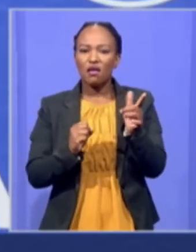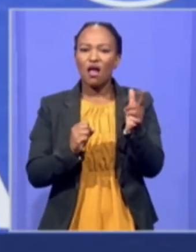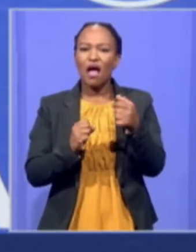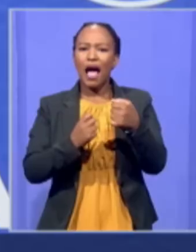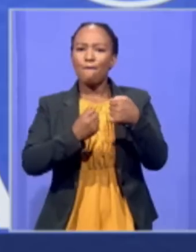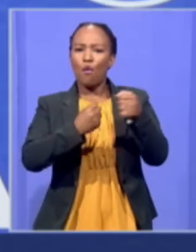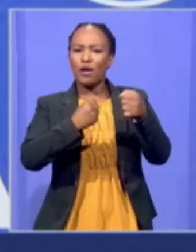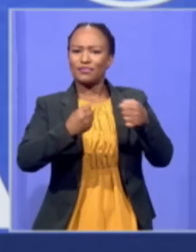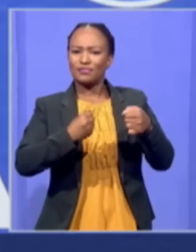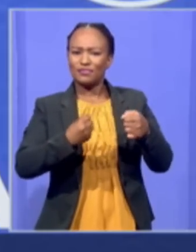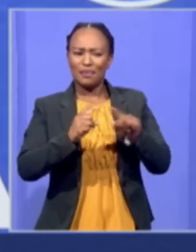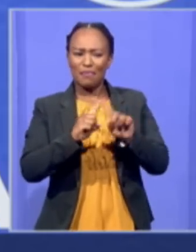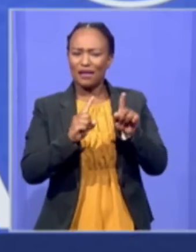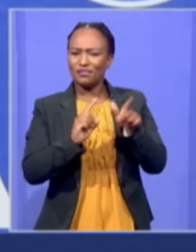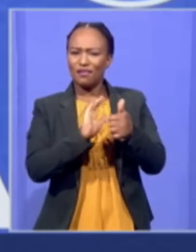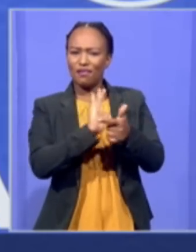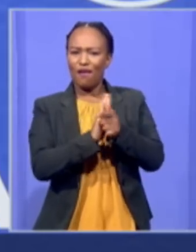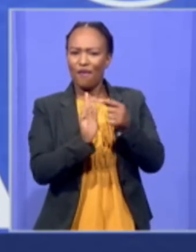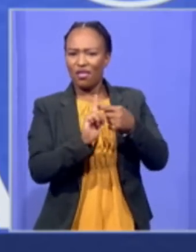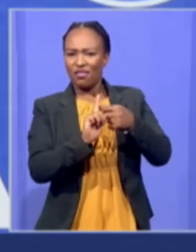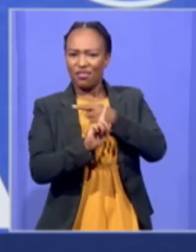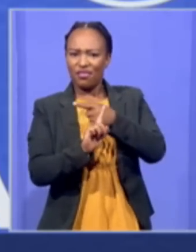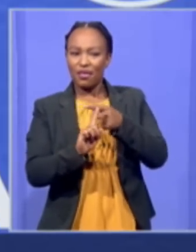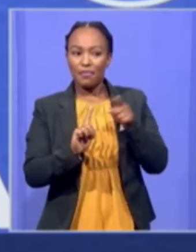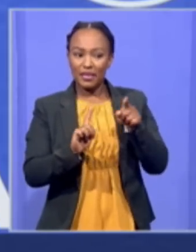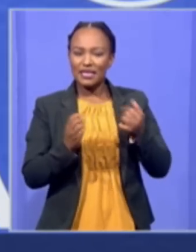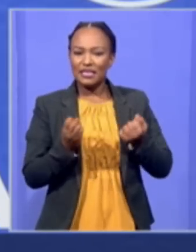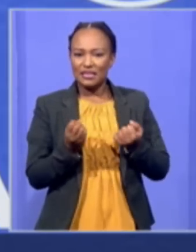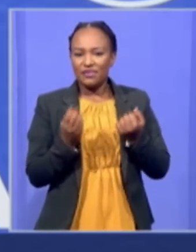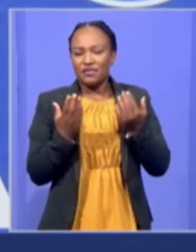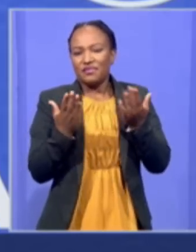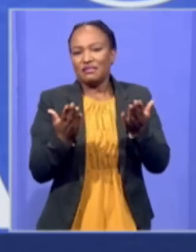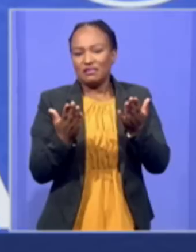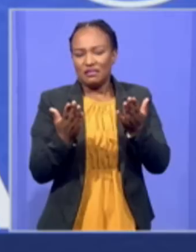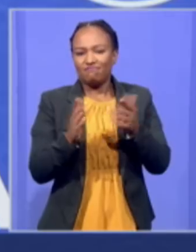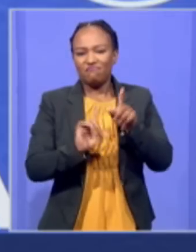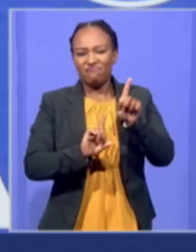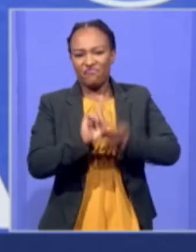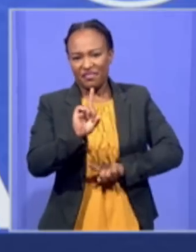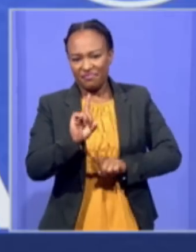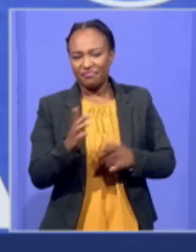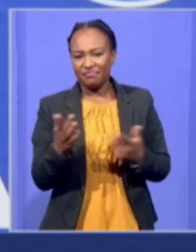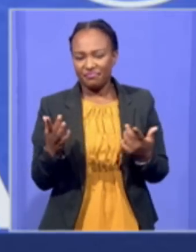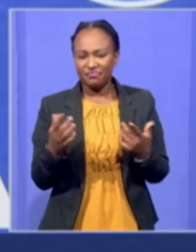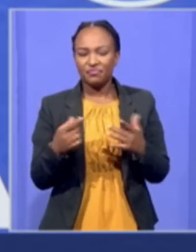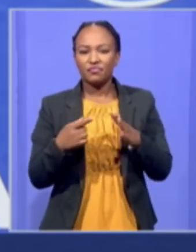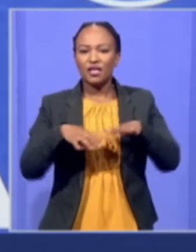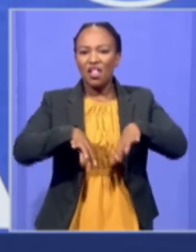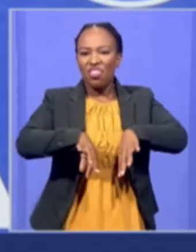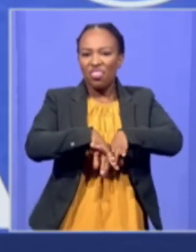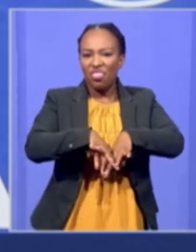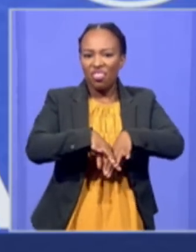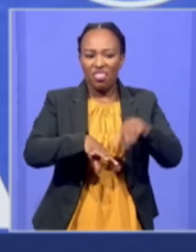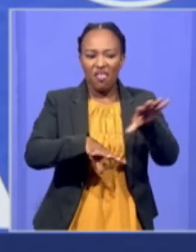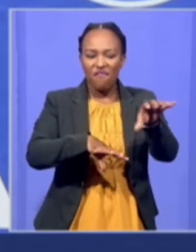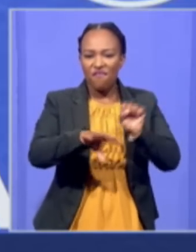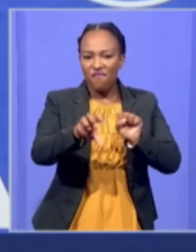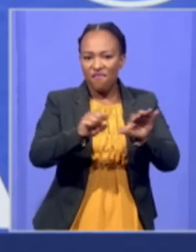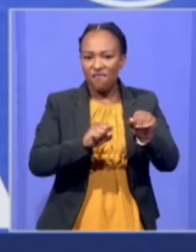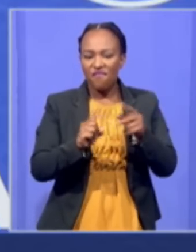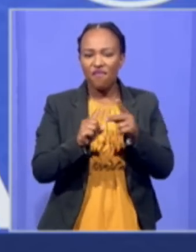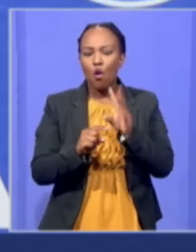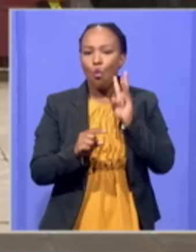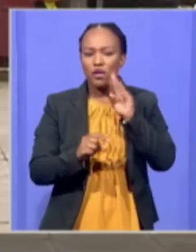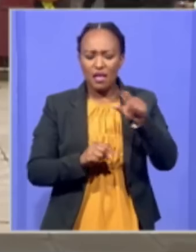is the result of the current service delivery failures, such as refuse removal, unrepaired